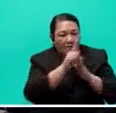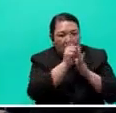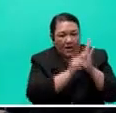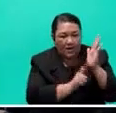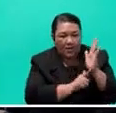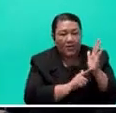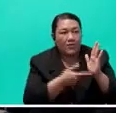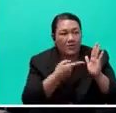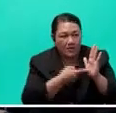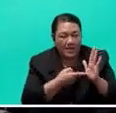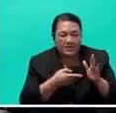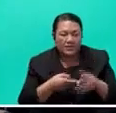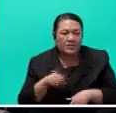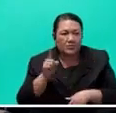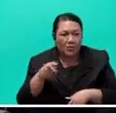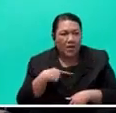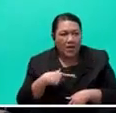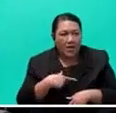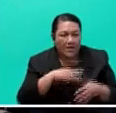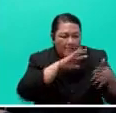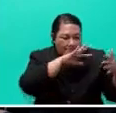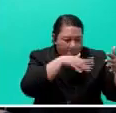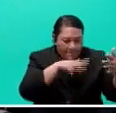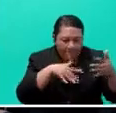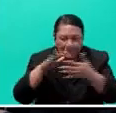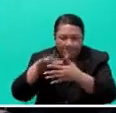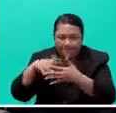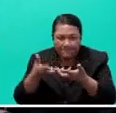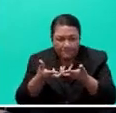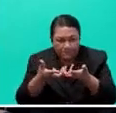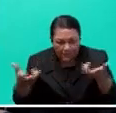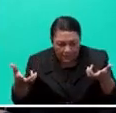That's why we need to have this before the treaty.